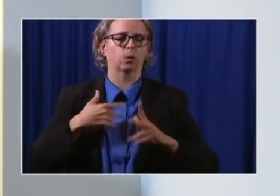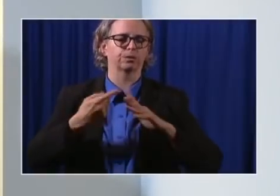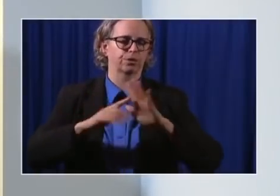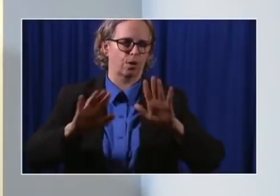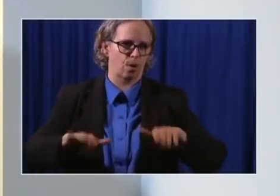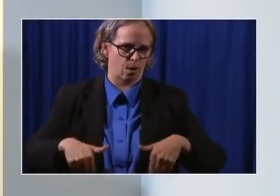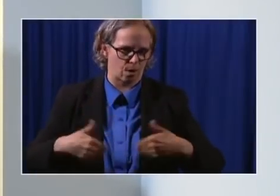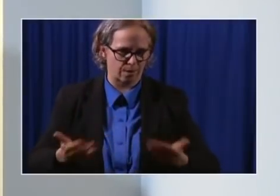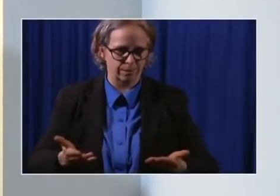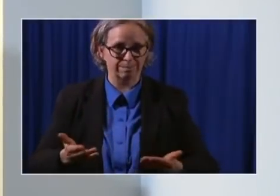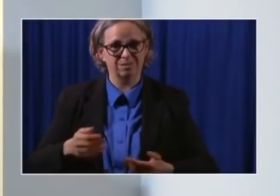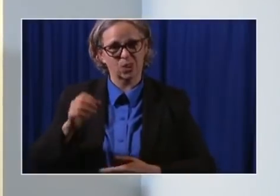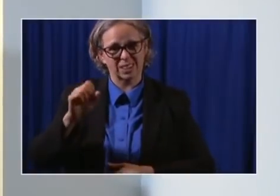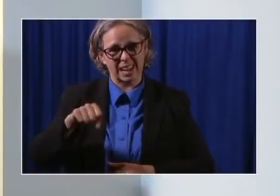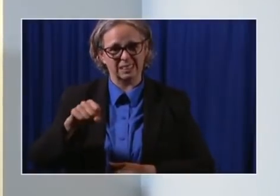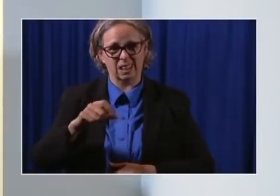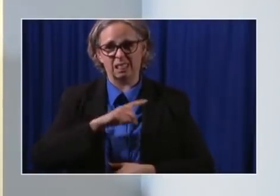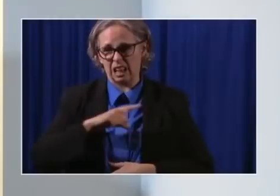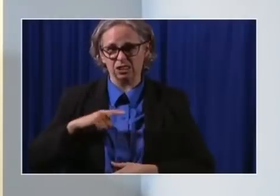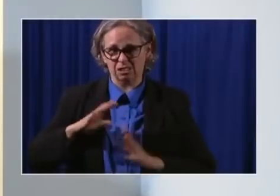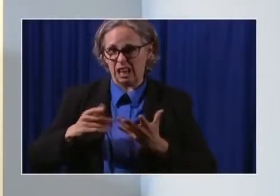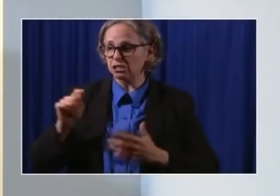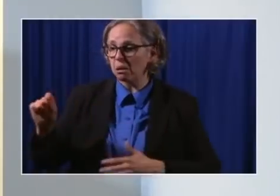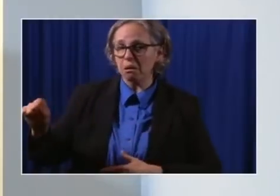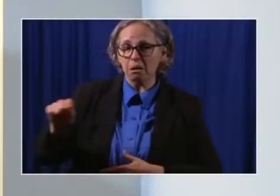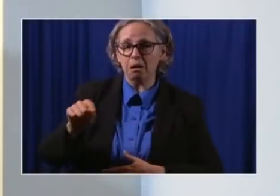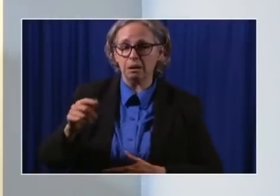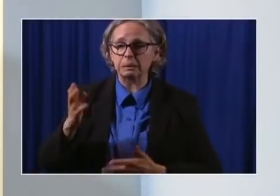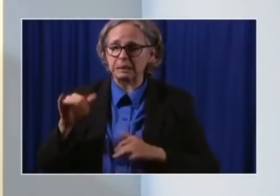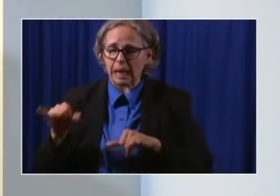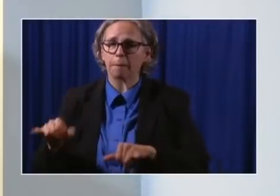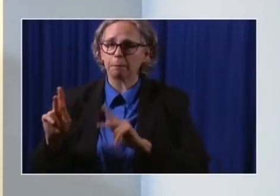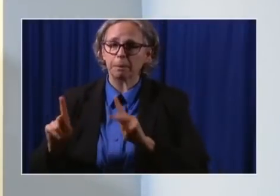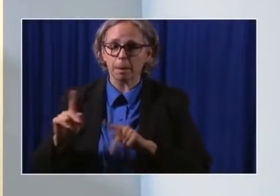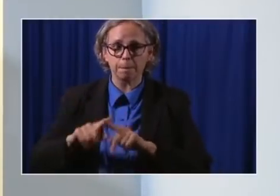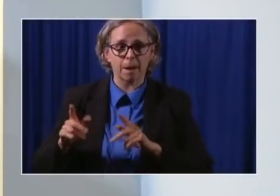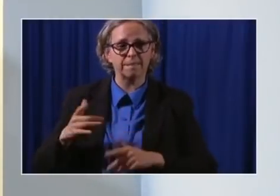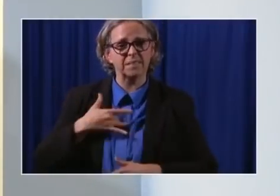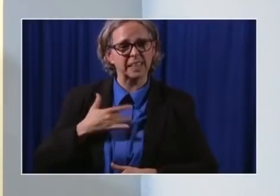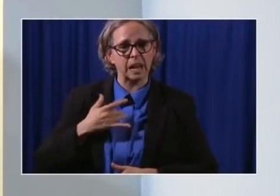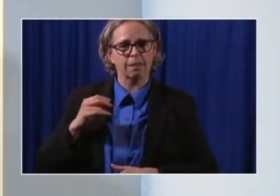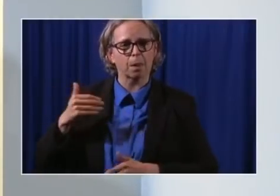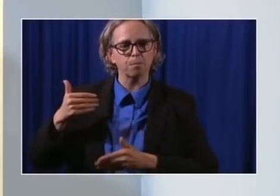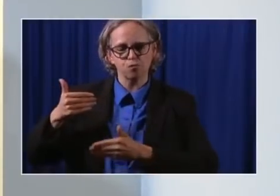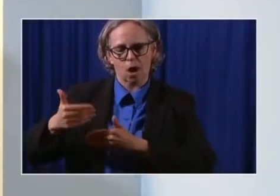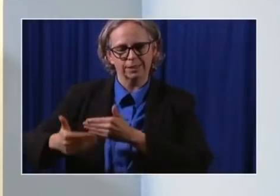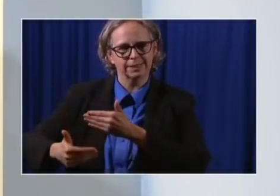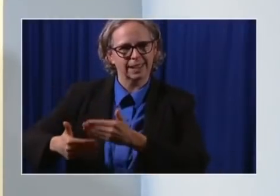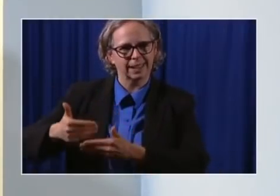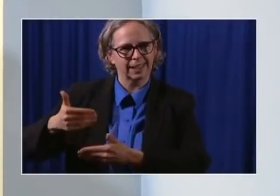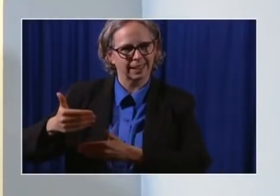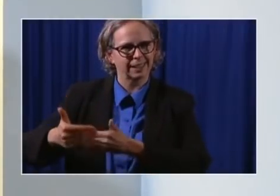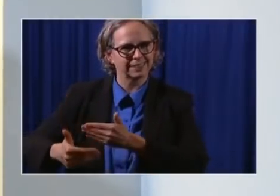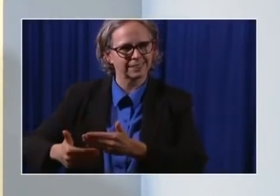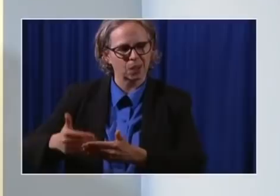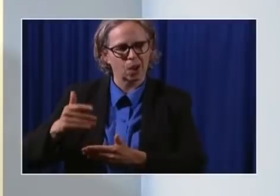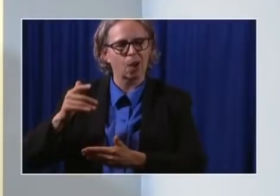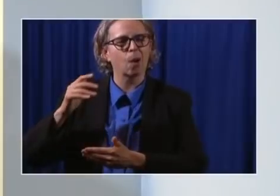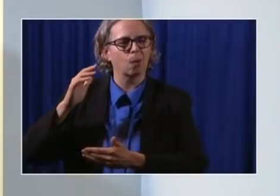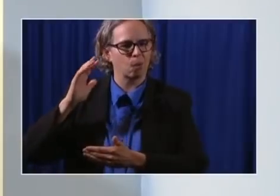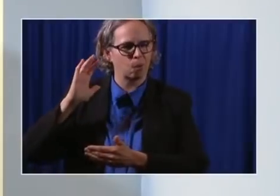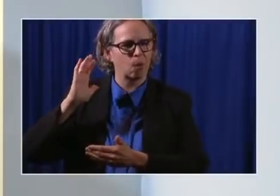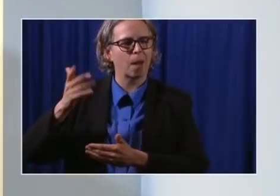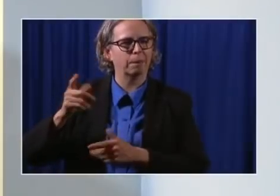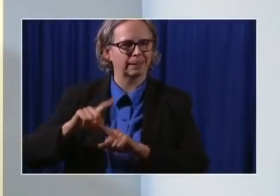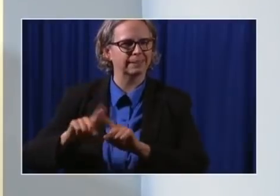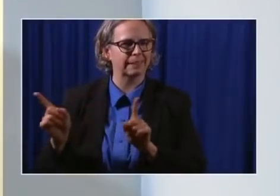think that the process behind this, because that's what we talked about today, that the policy may